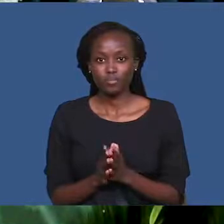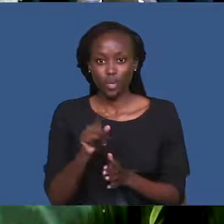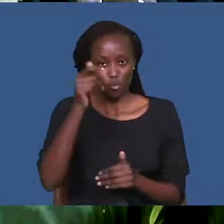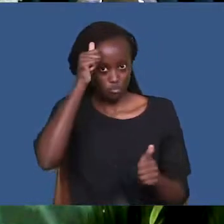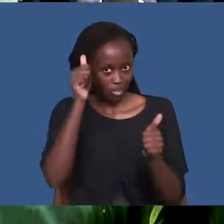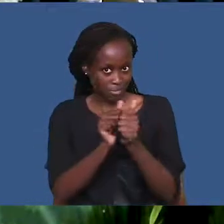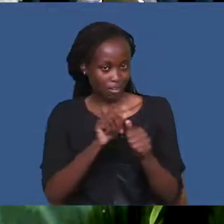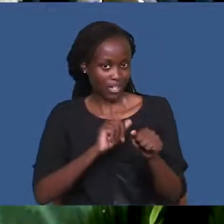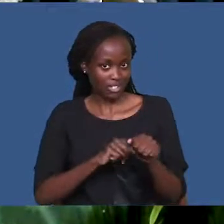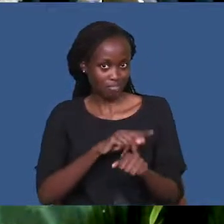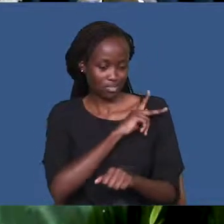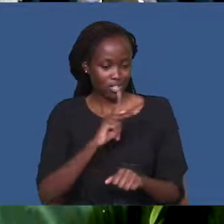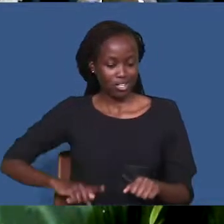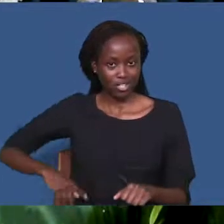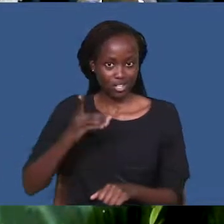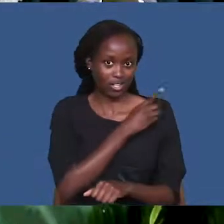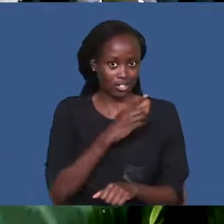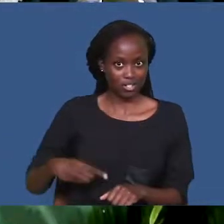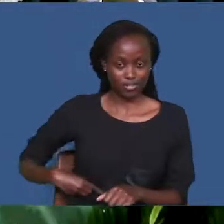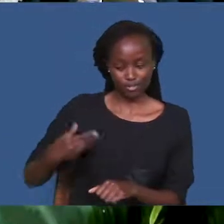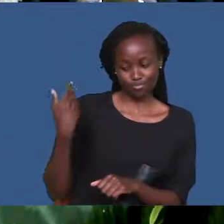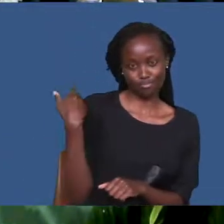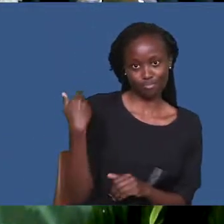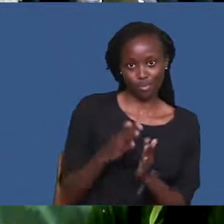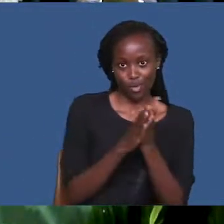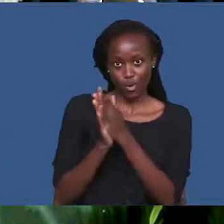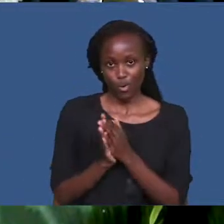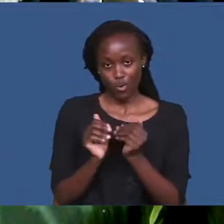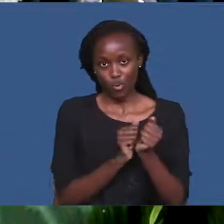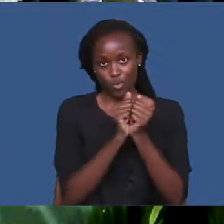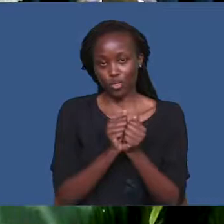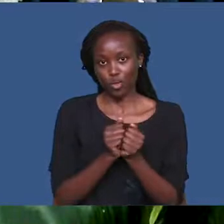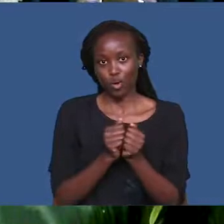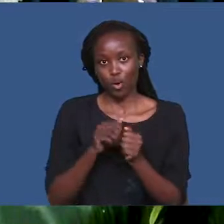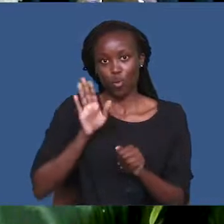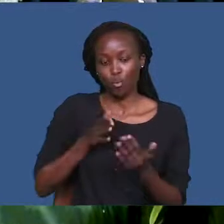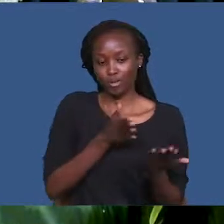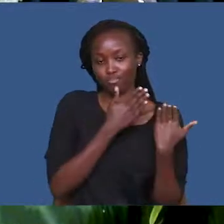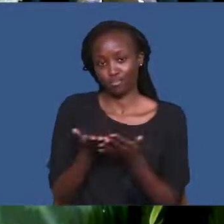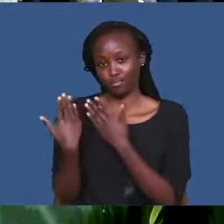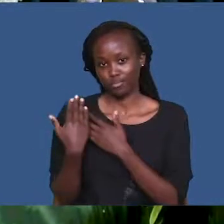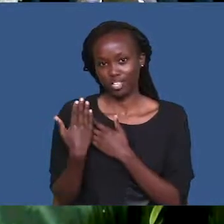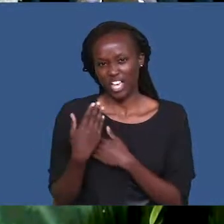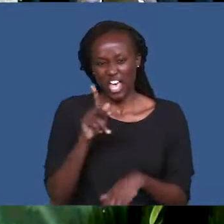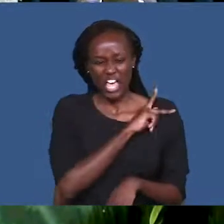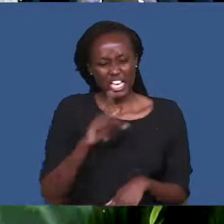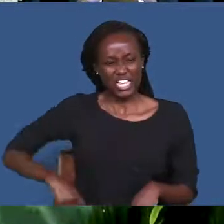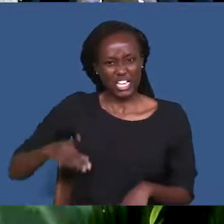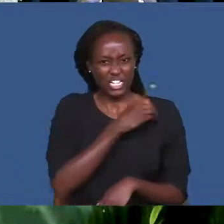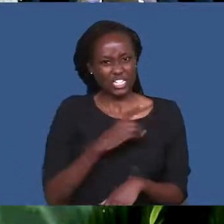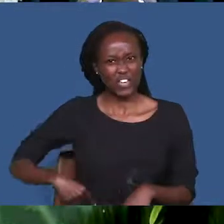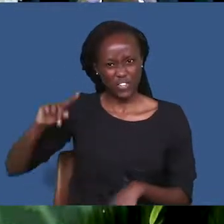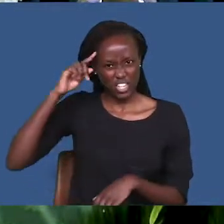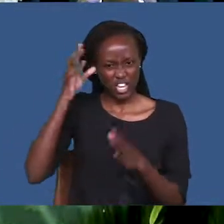with the sin of Bathsheba, that no man saw him while he was sinning, but God saw him. When we are